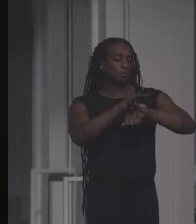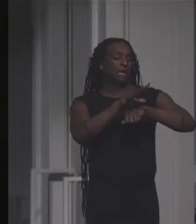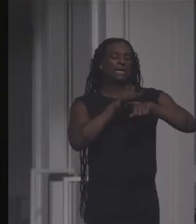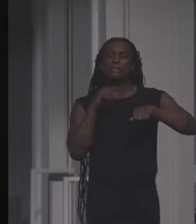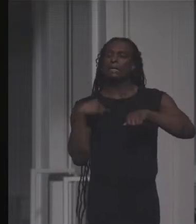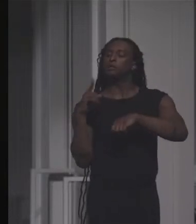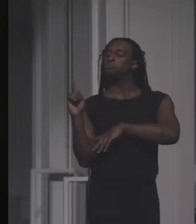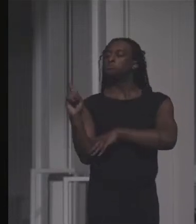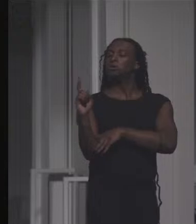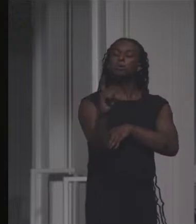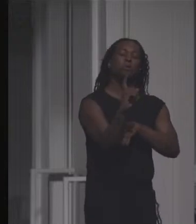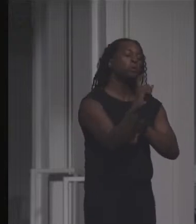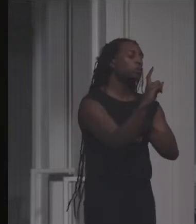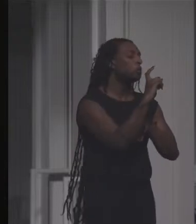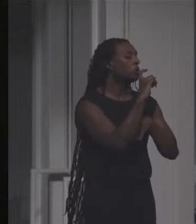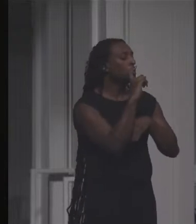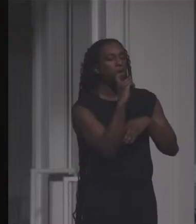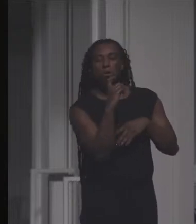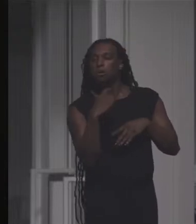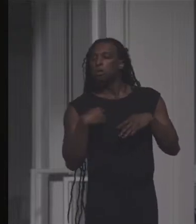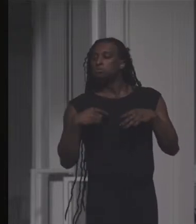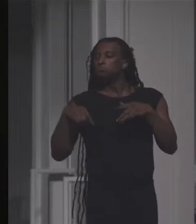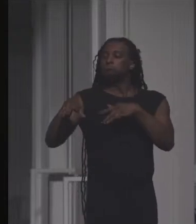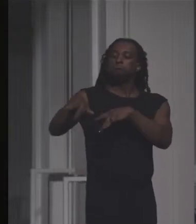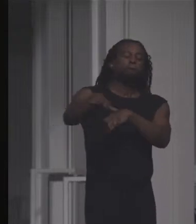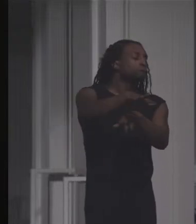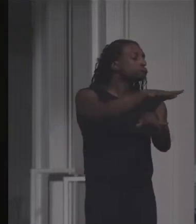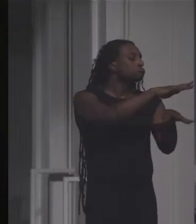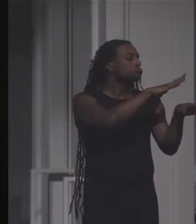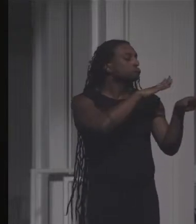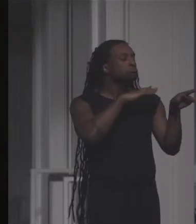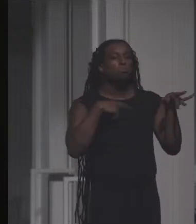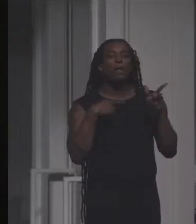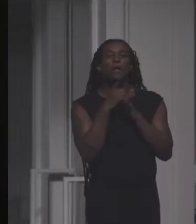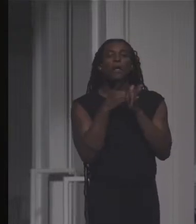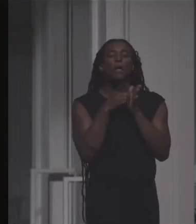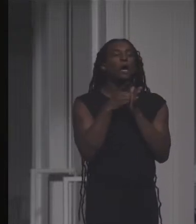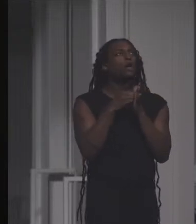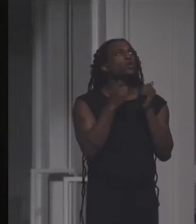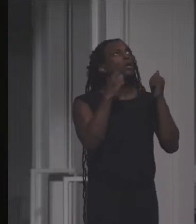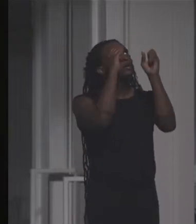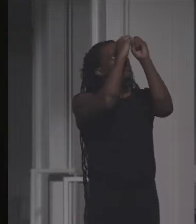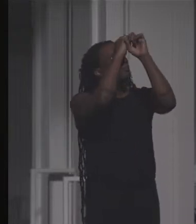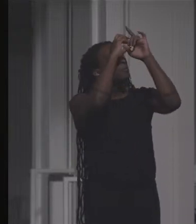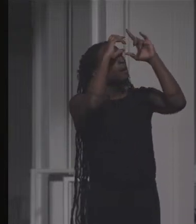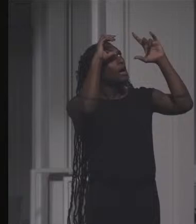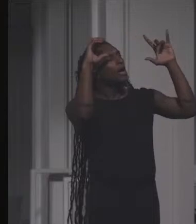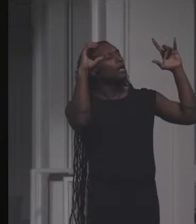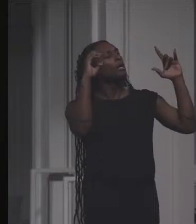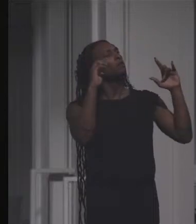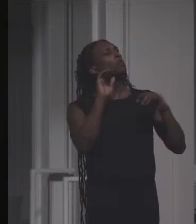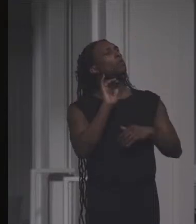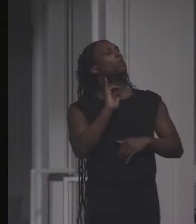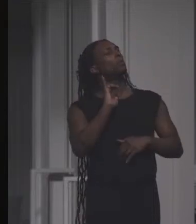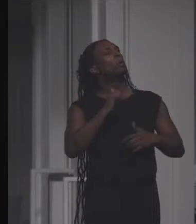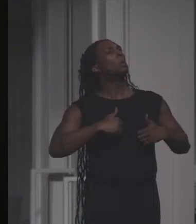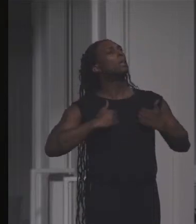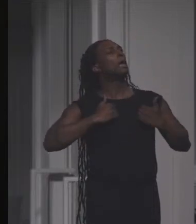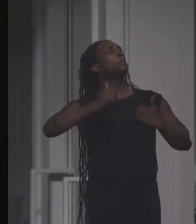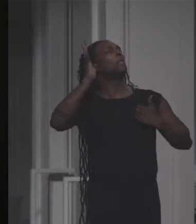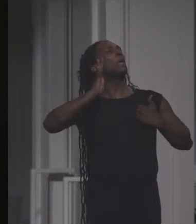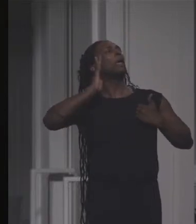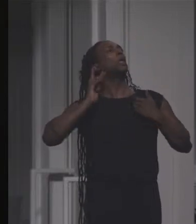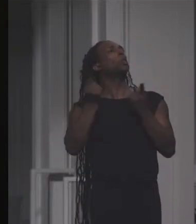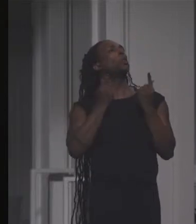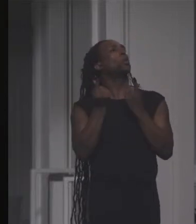roamed the moors. I spent hours at the Abbey trying to imagine how it might have been.